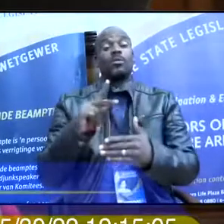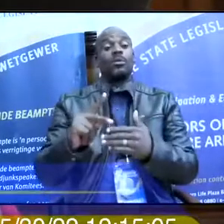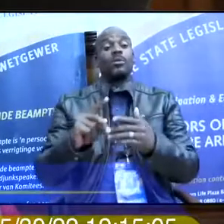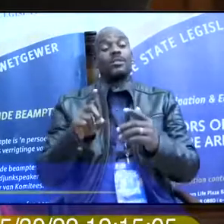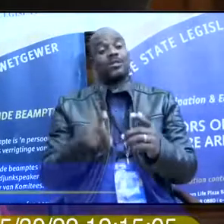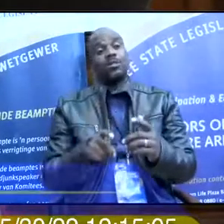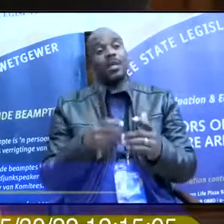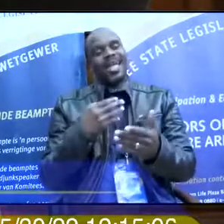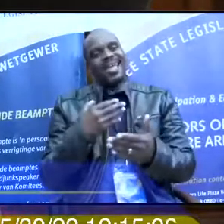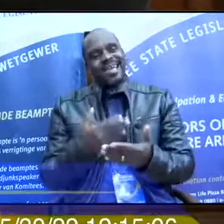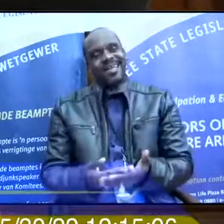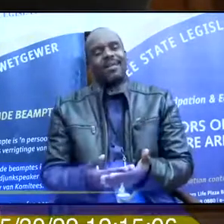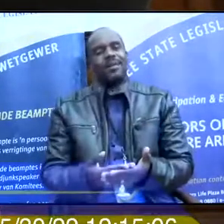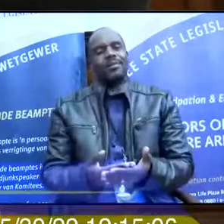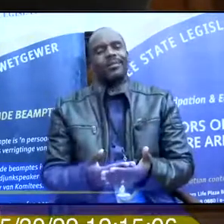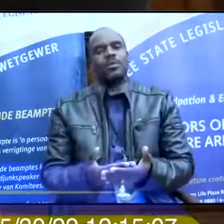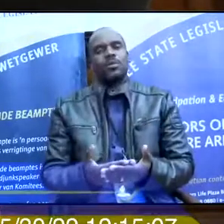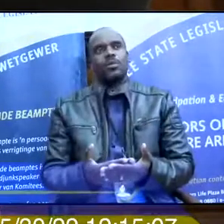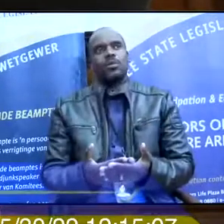be able